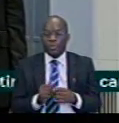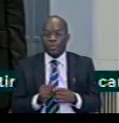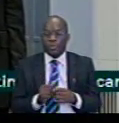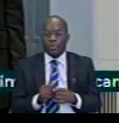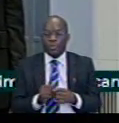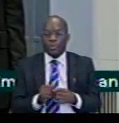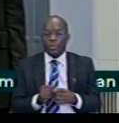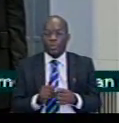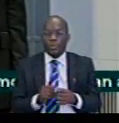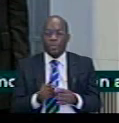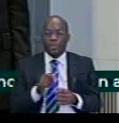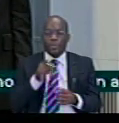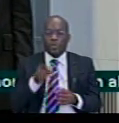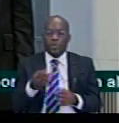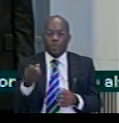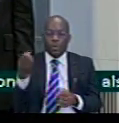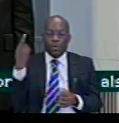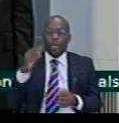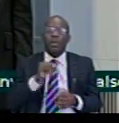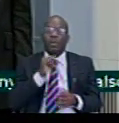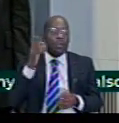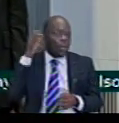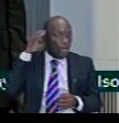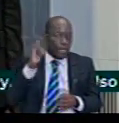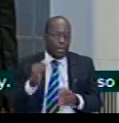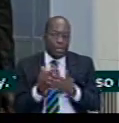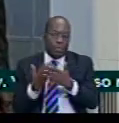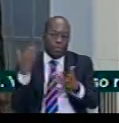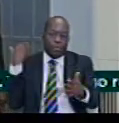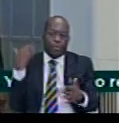You were not hearing before.